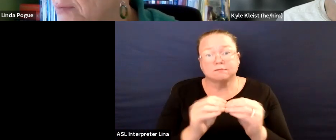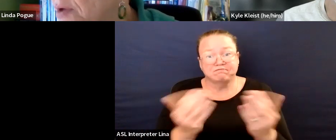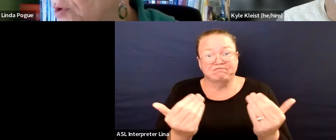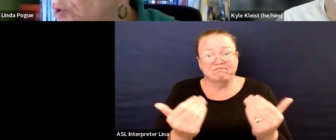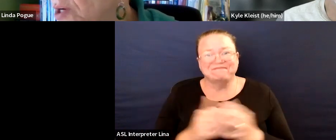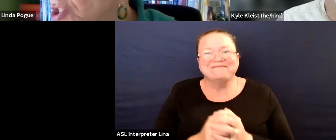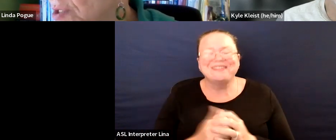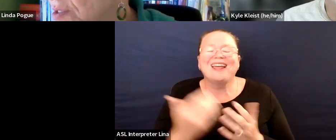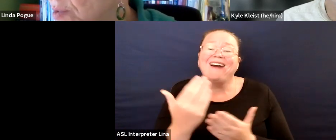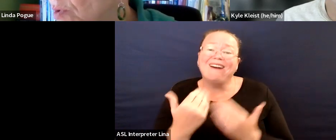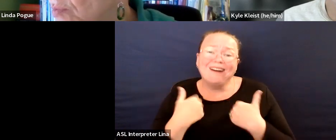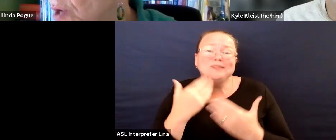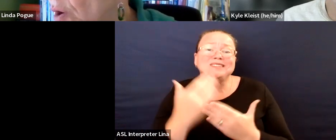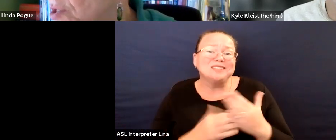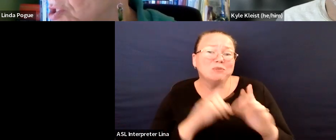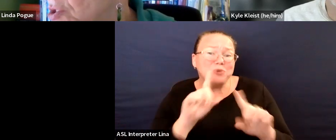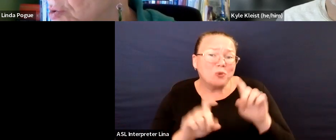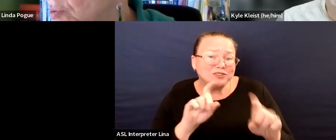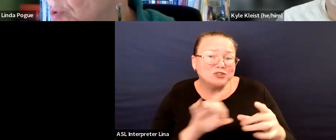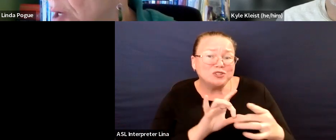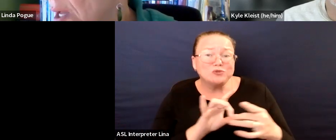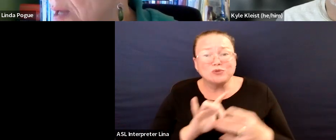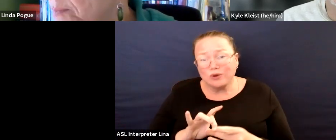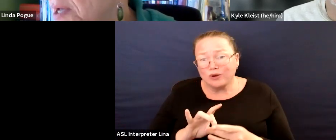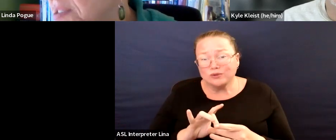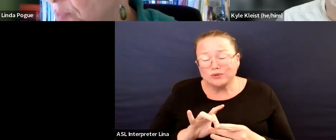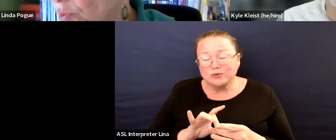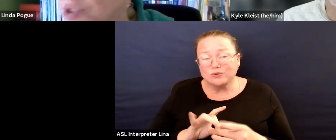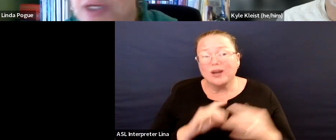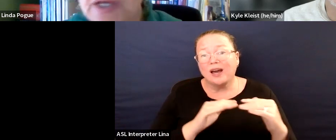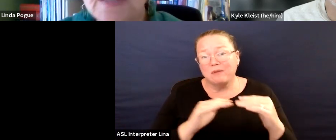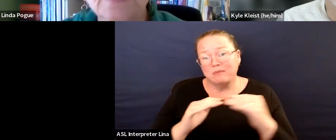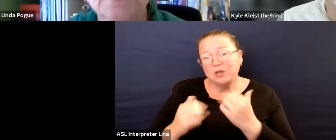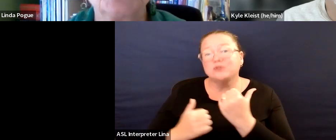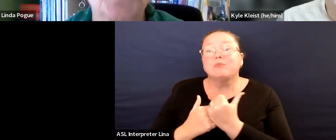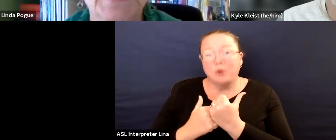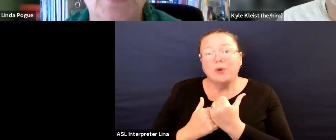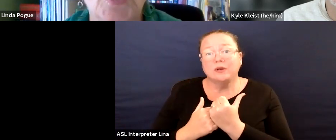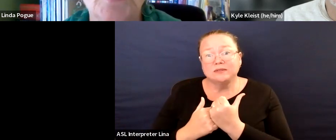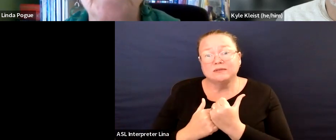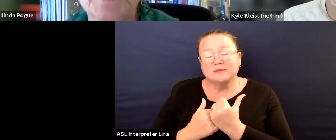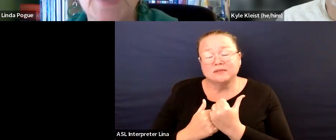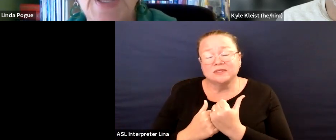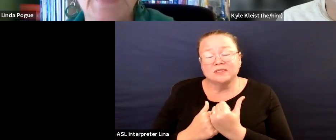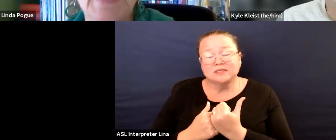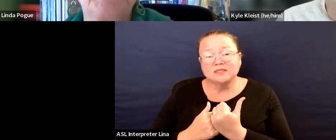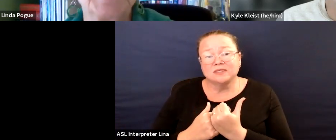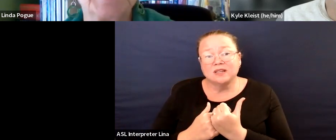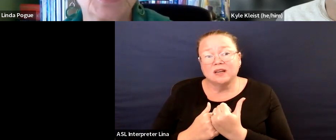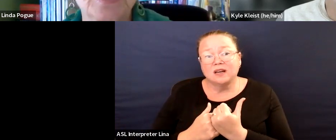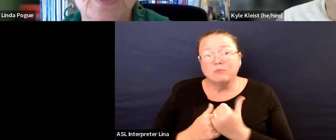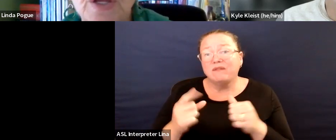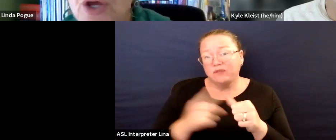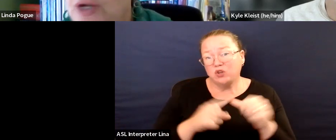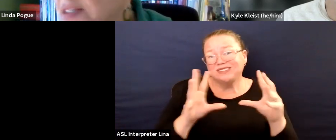we have a few questions with regards to peer support, the topic of our